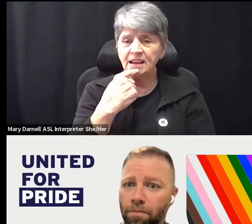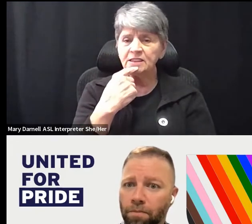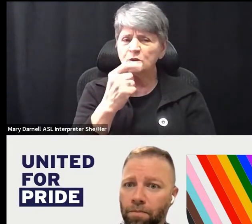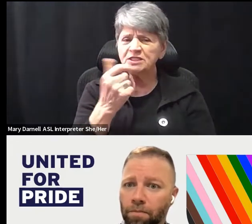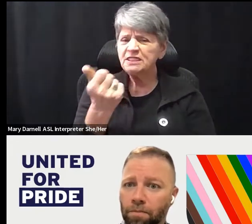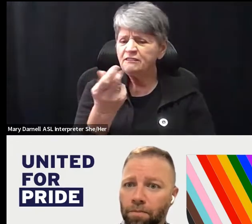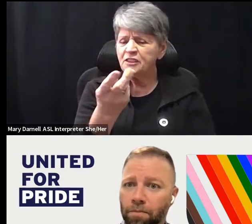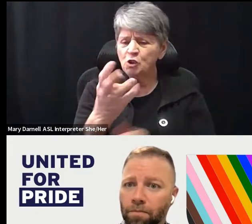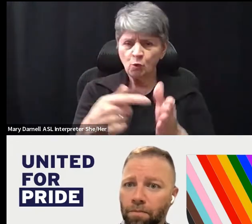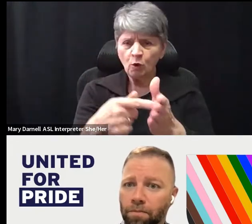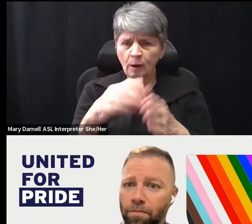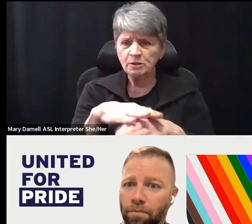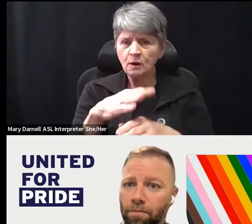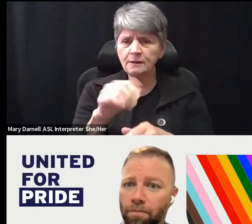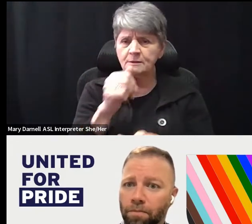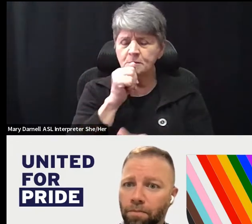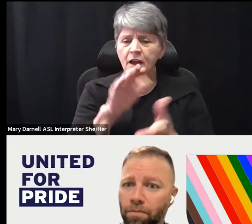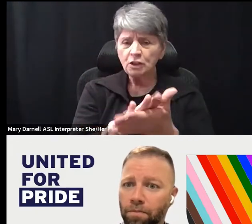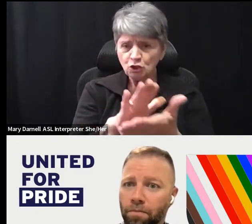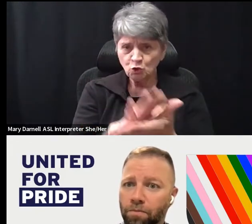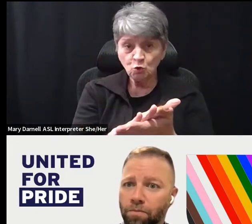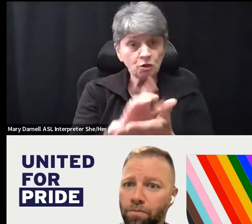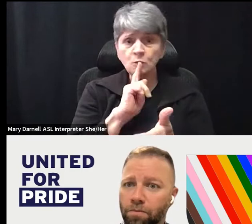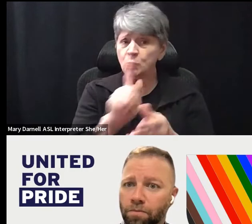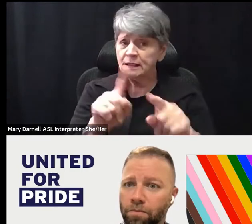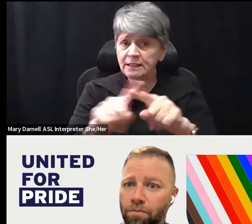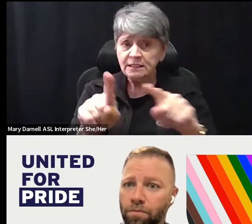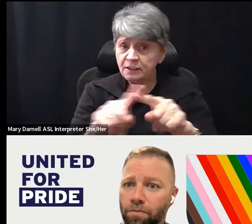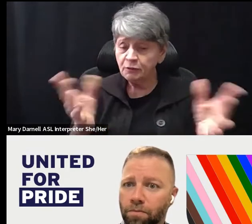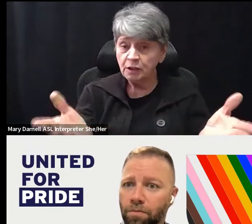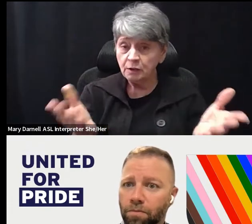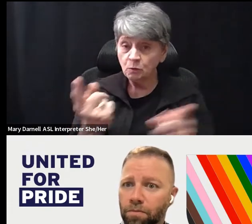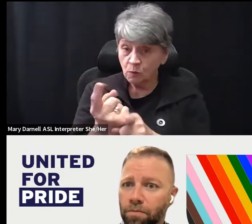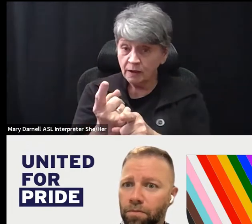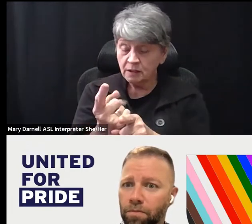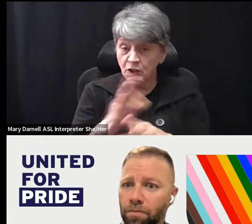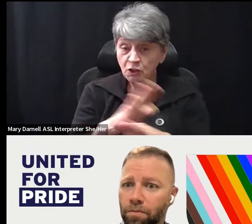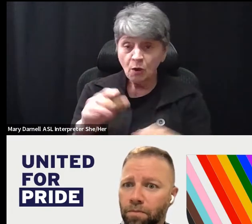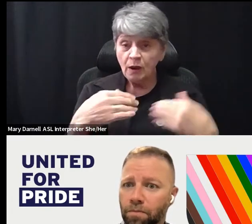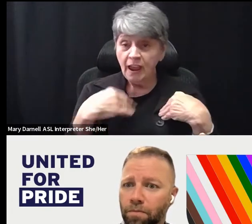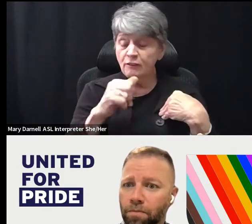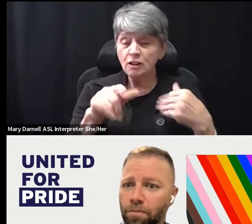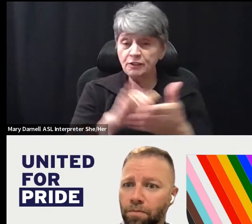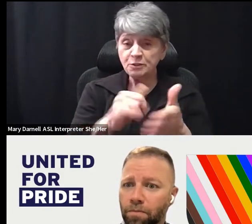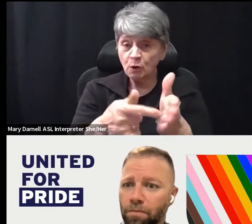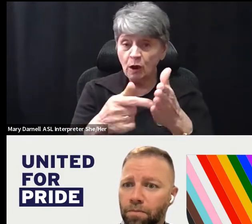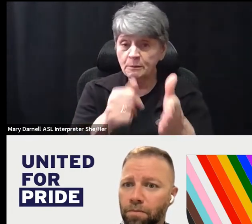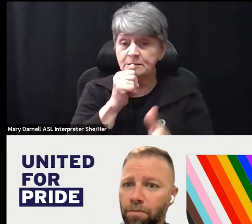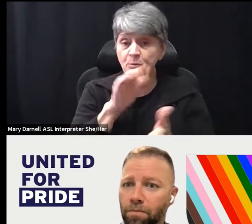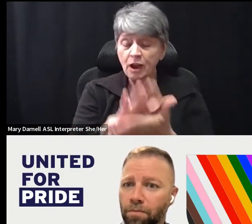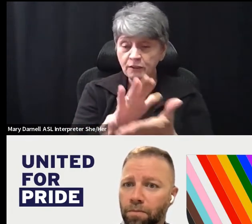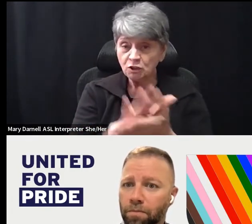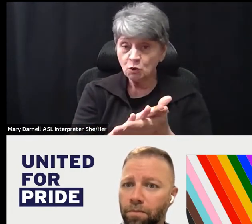schools. And that's why he was like, you know, if they're really different, right? If you don't have all these requirements in the private schools, how can you then just be like, oh, well,